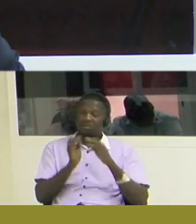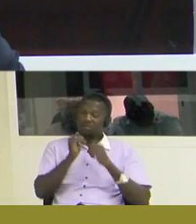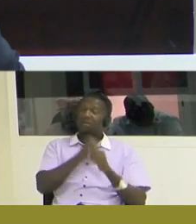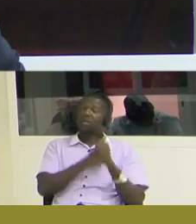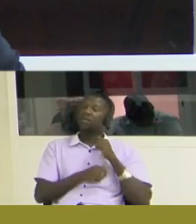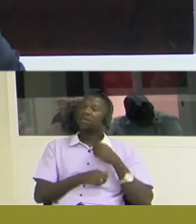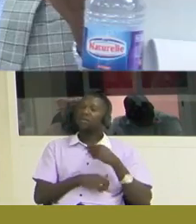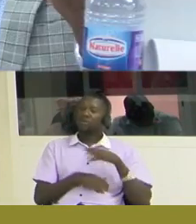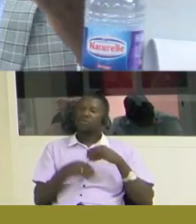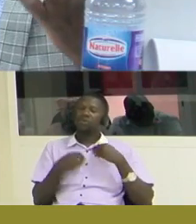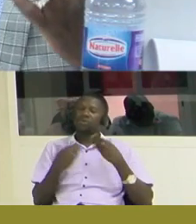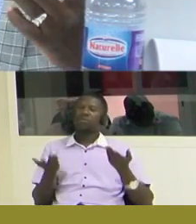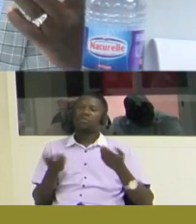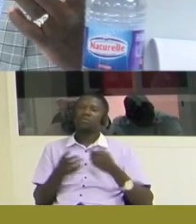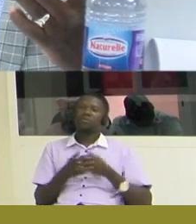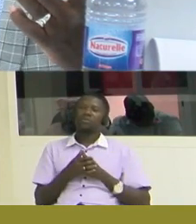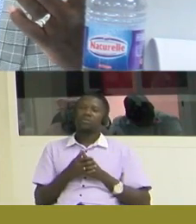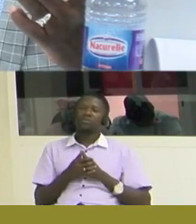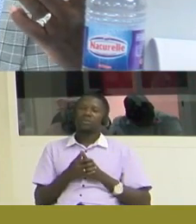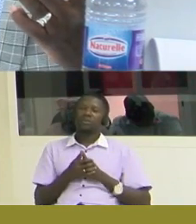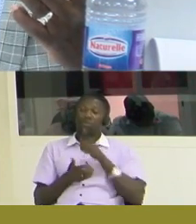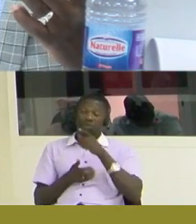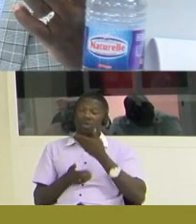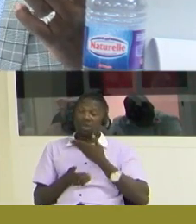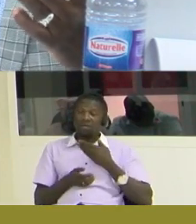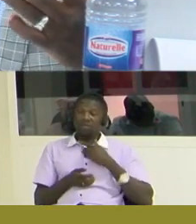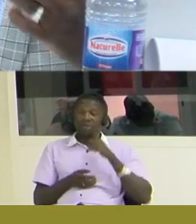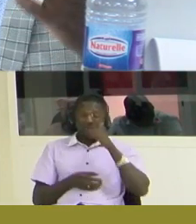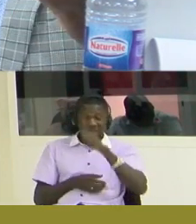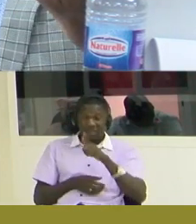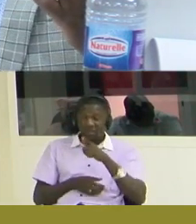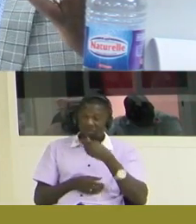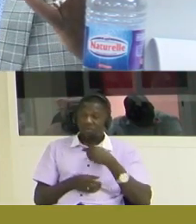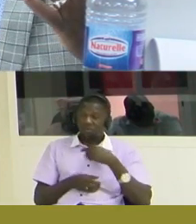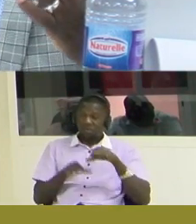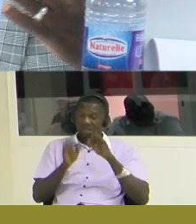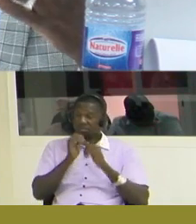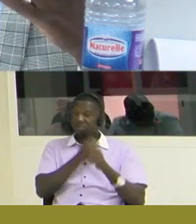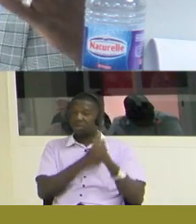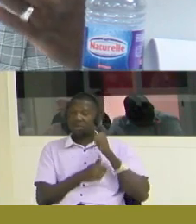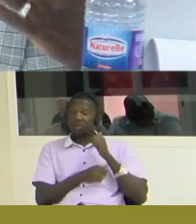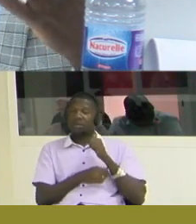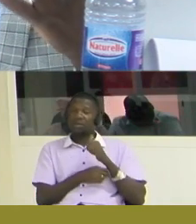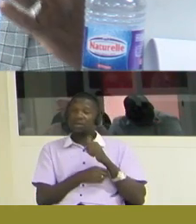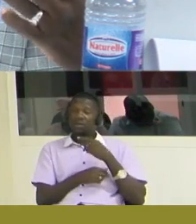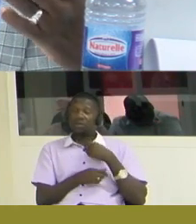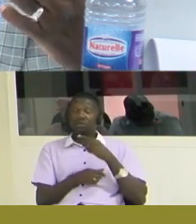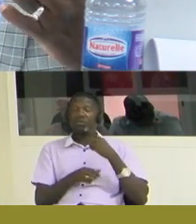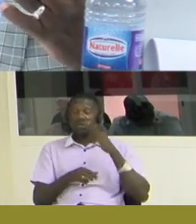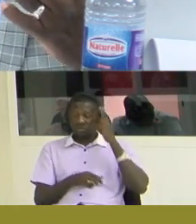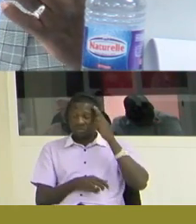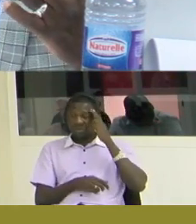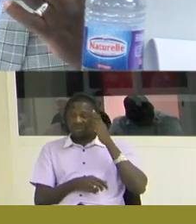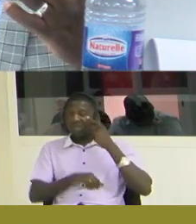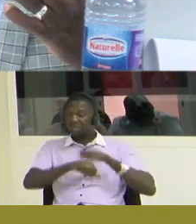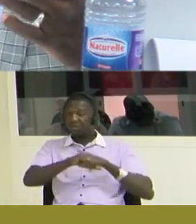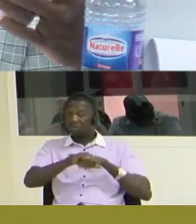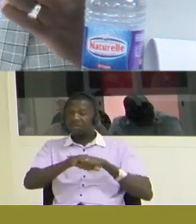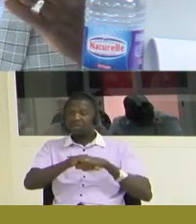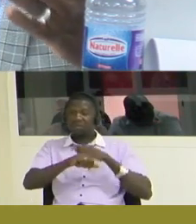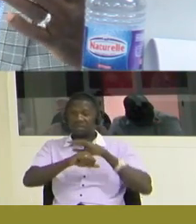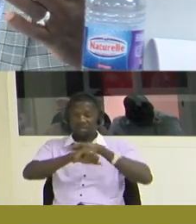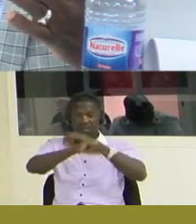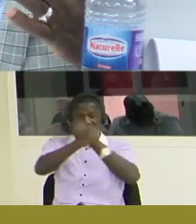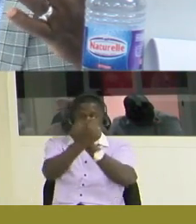but you you had a chance to take it back you realized during the period of his detention that this